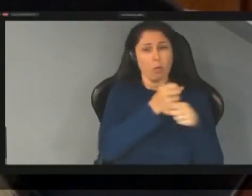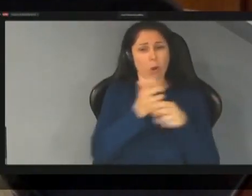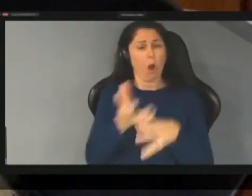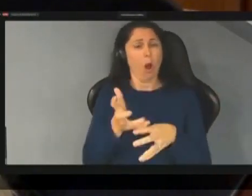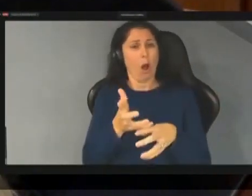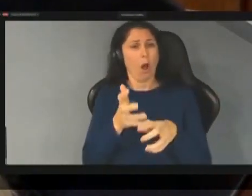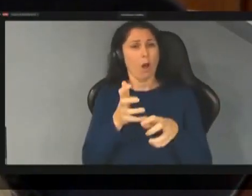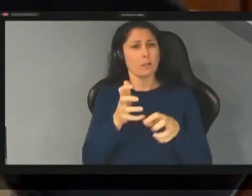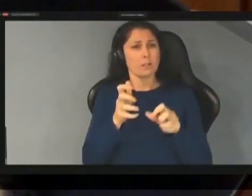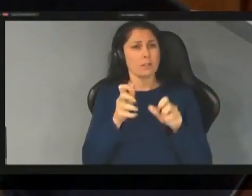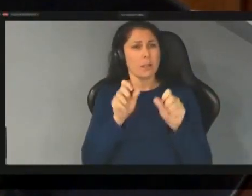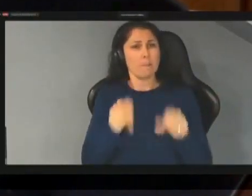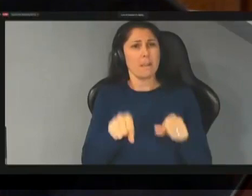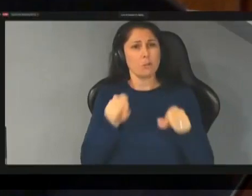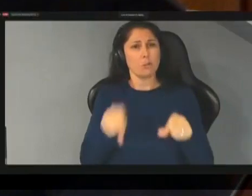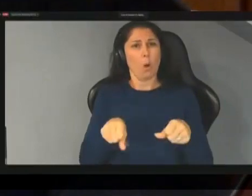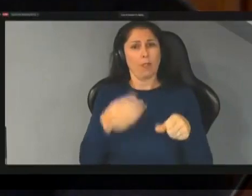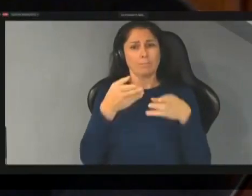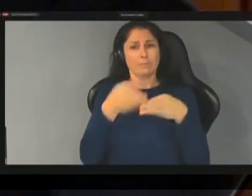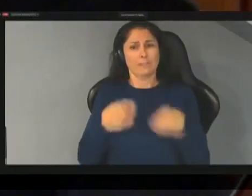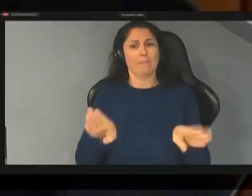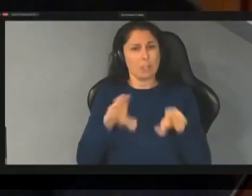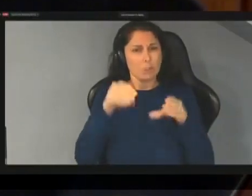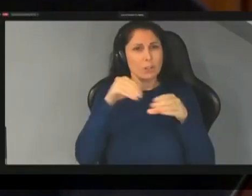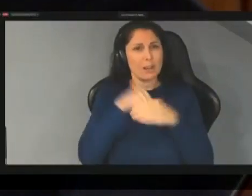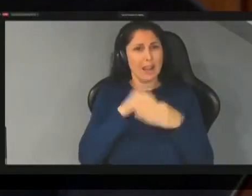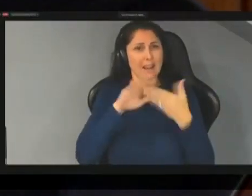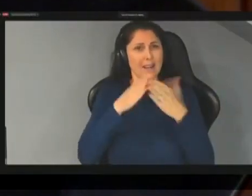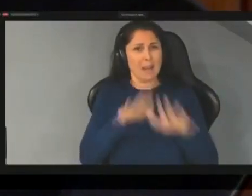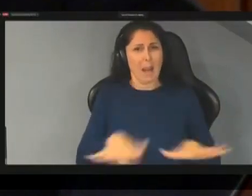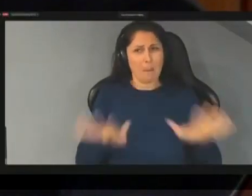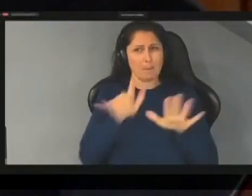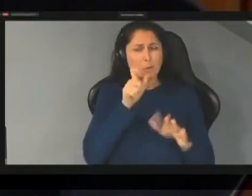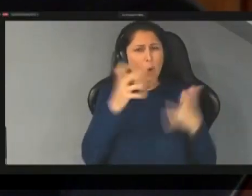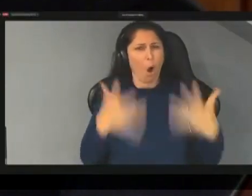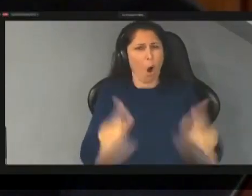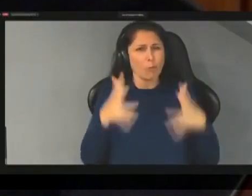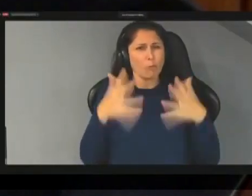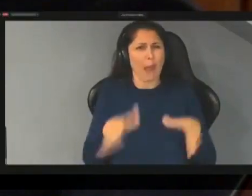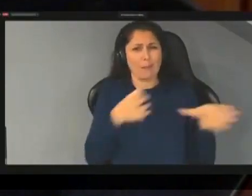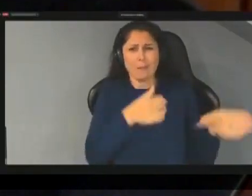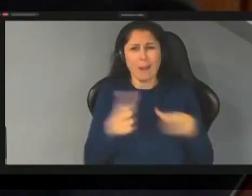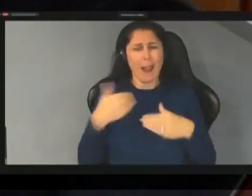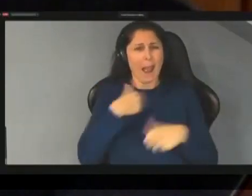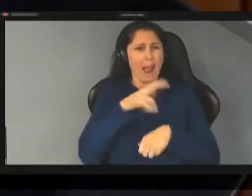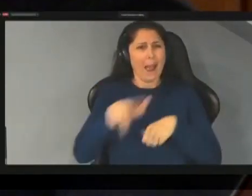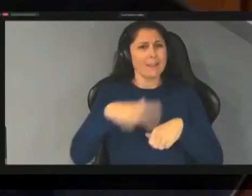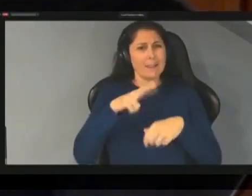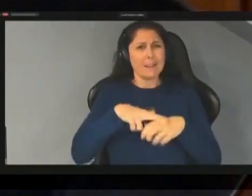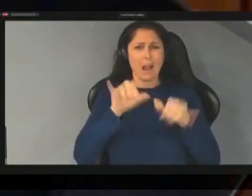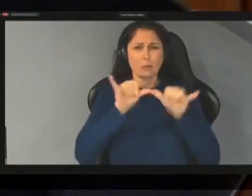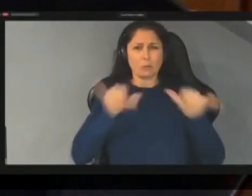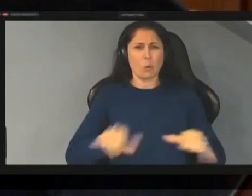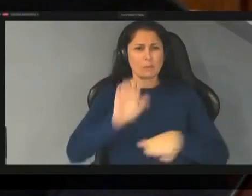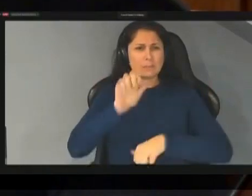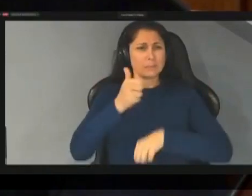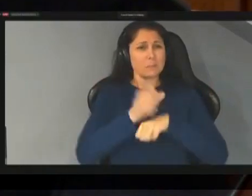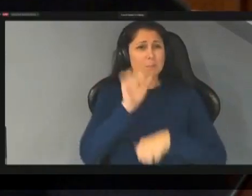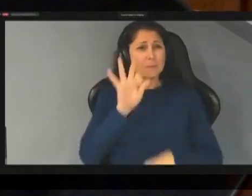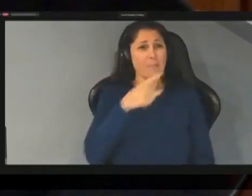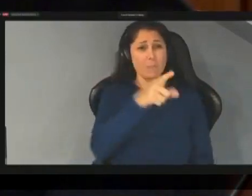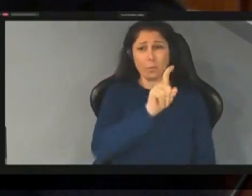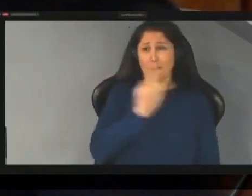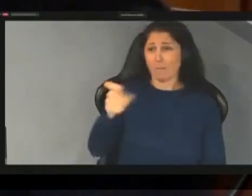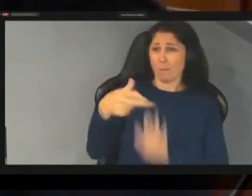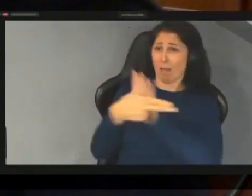division in neighborhoods that were already well organized and had a natural ecosystem. Because the thing is, if you give people a label, that